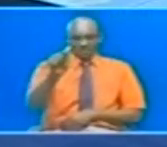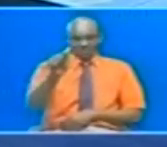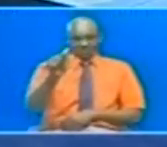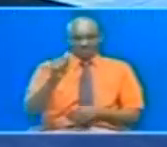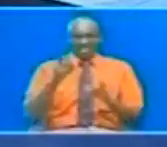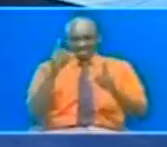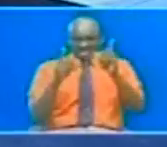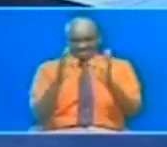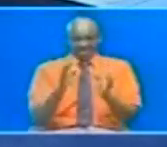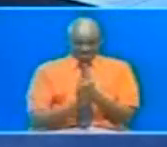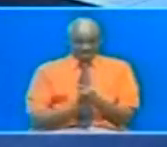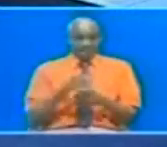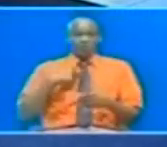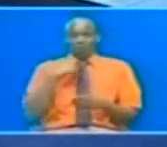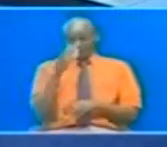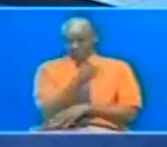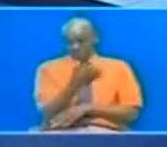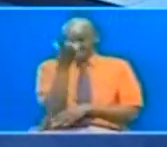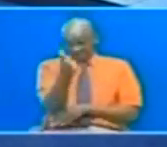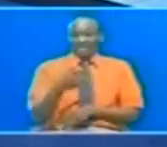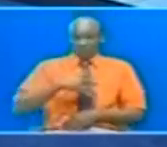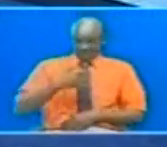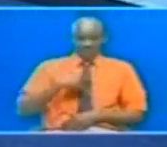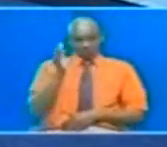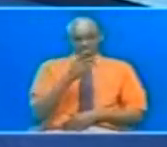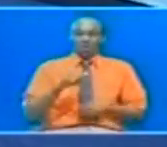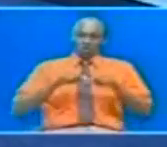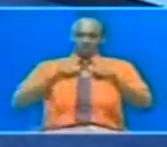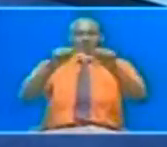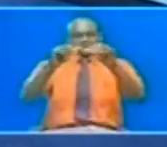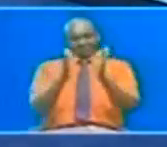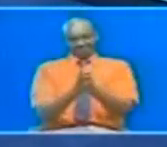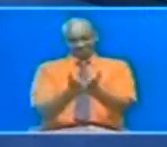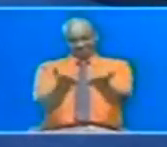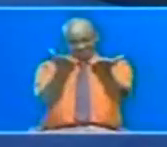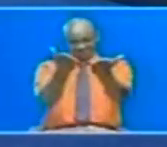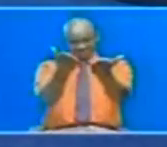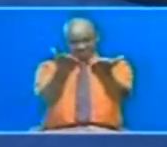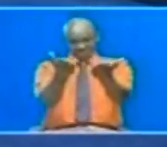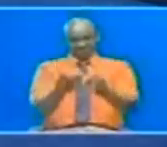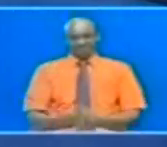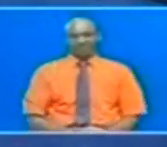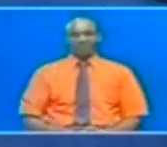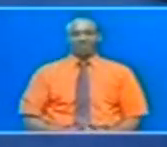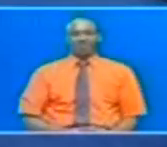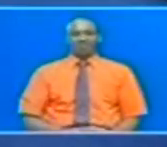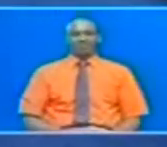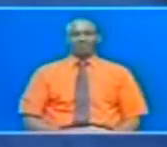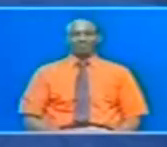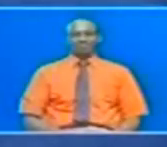director to up the music a little bit because they want to feel it. All right, guys, over to you. Take it away. Wendy?